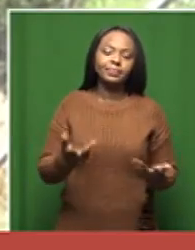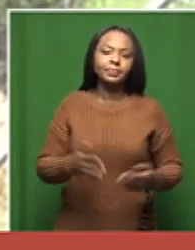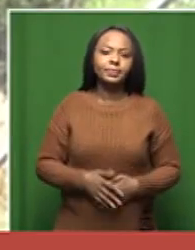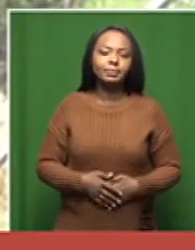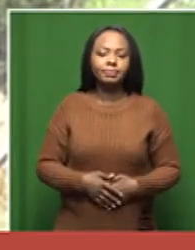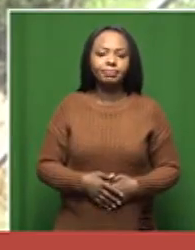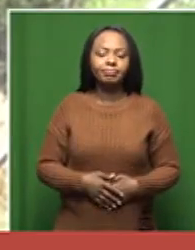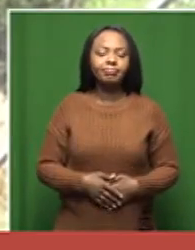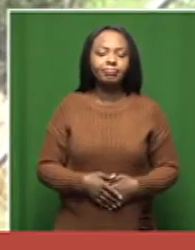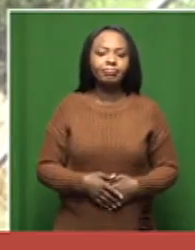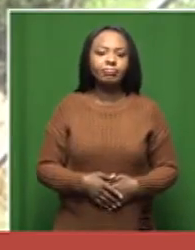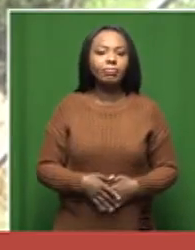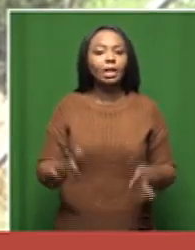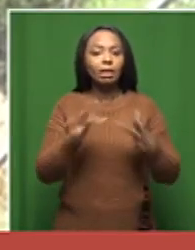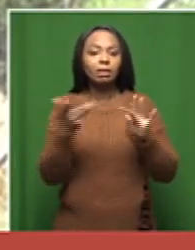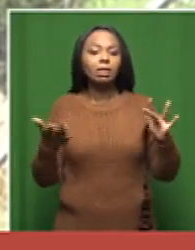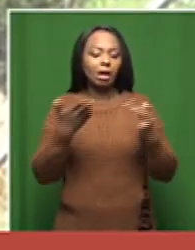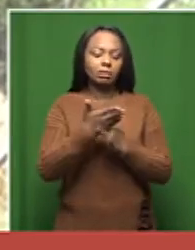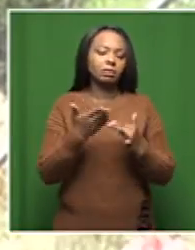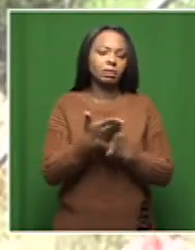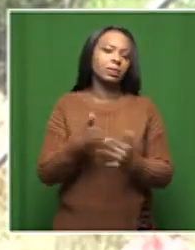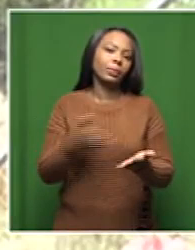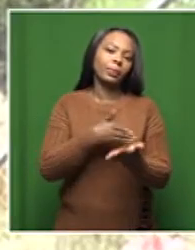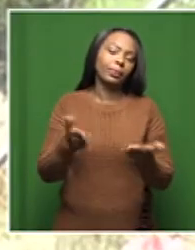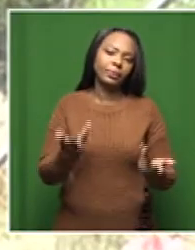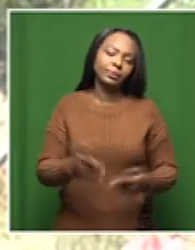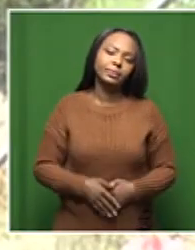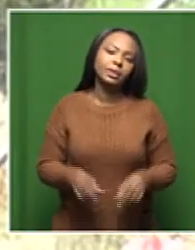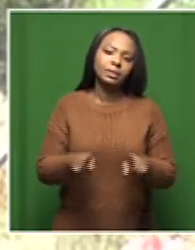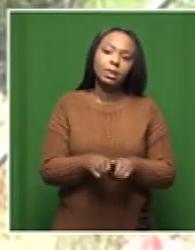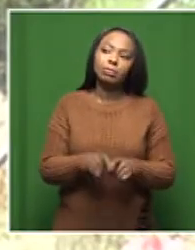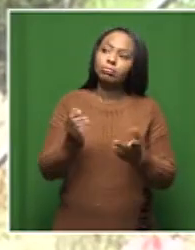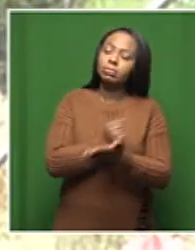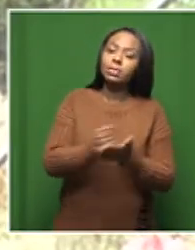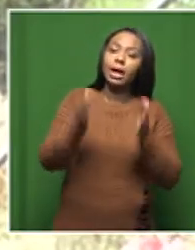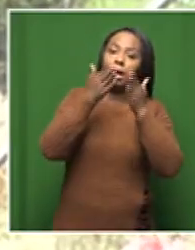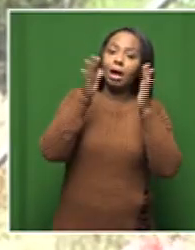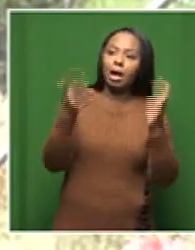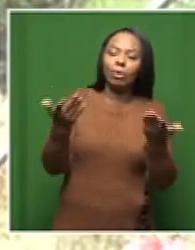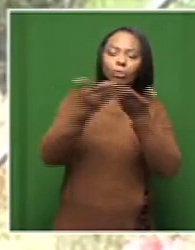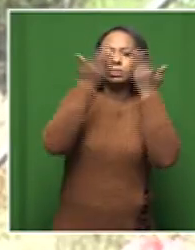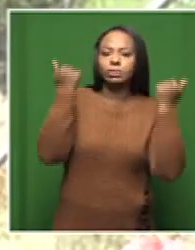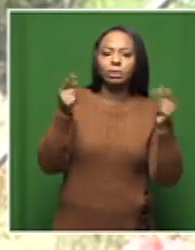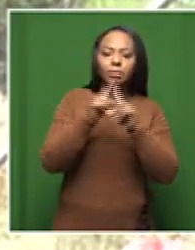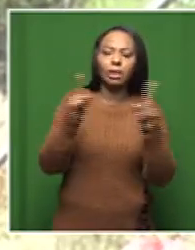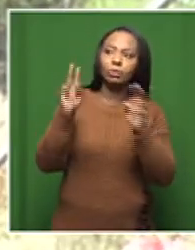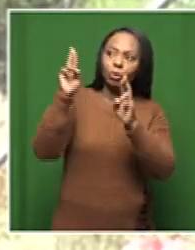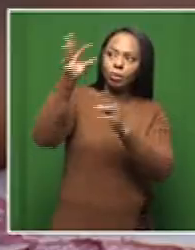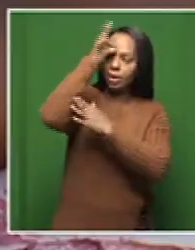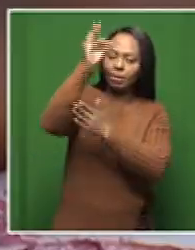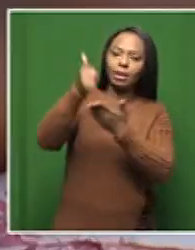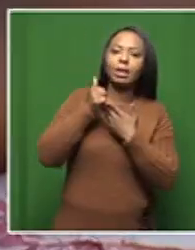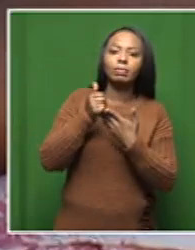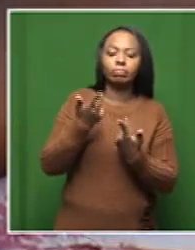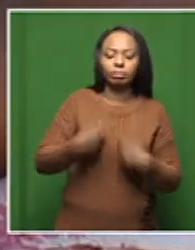don't have internet access to be able to register. I don't even know how to, but I have hope that government will help us.